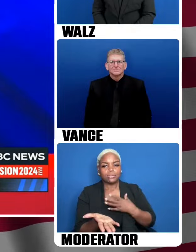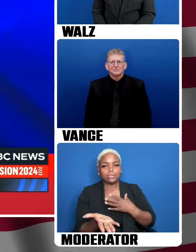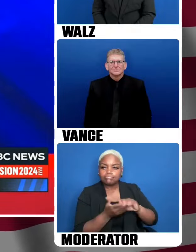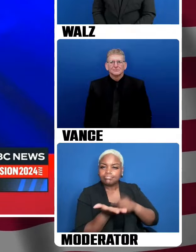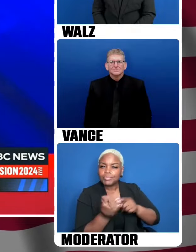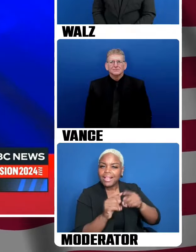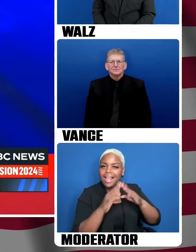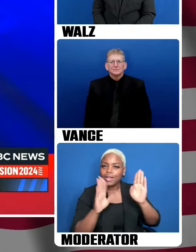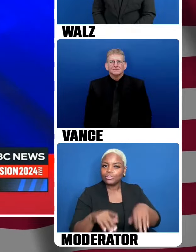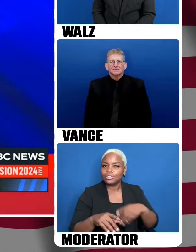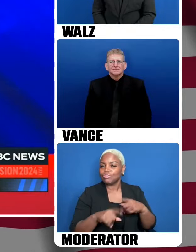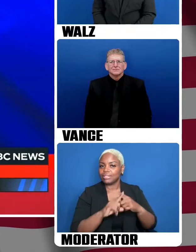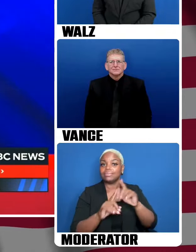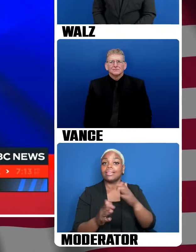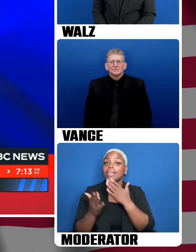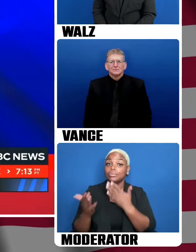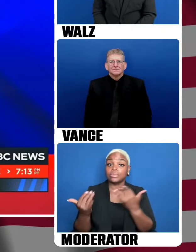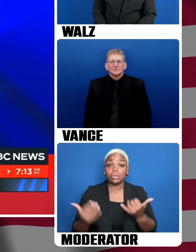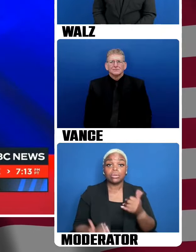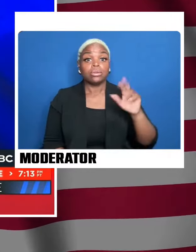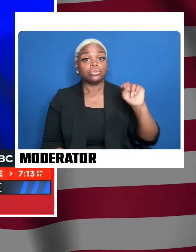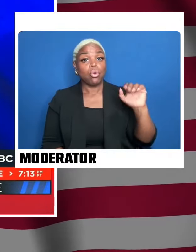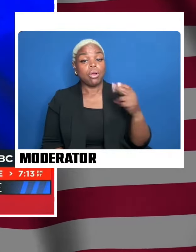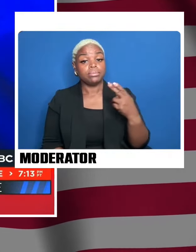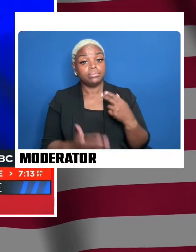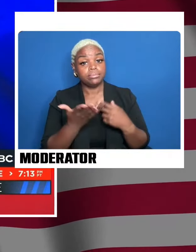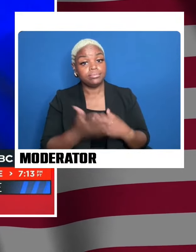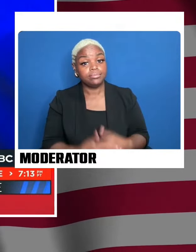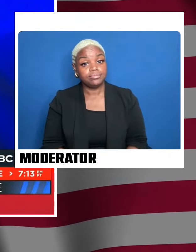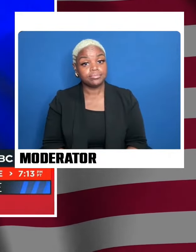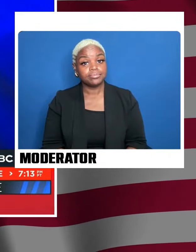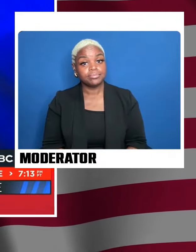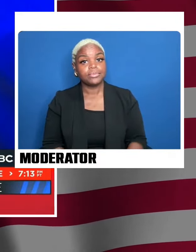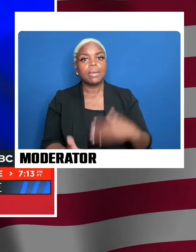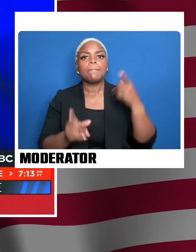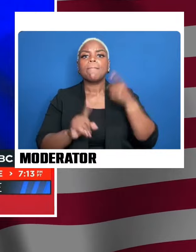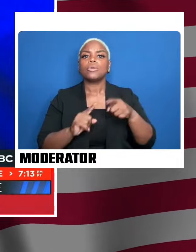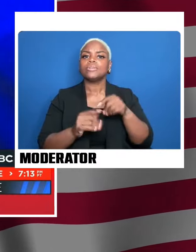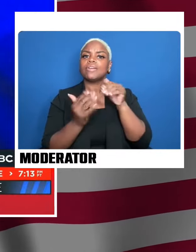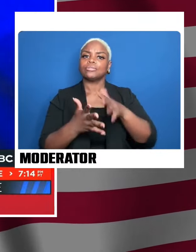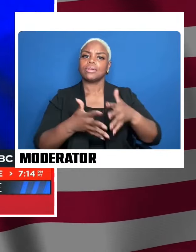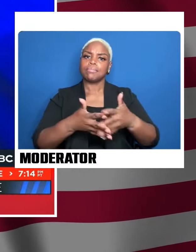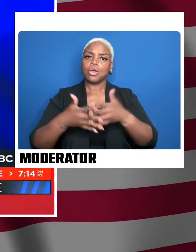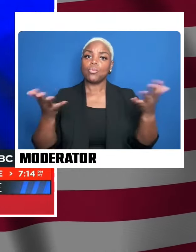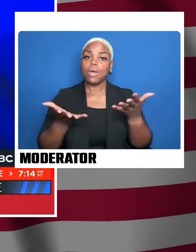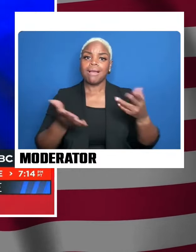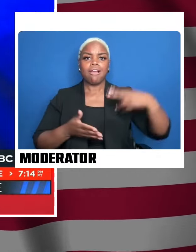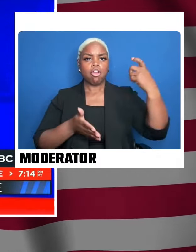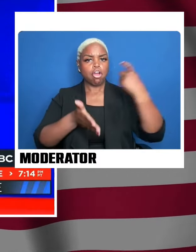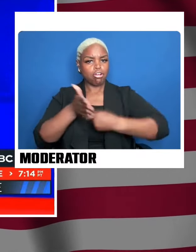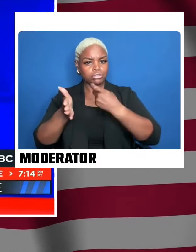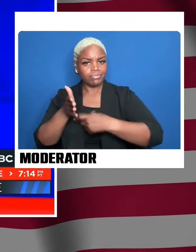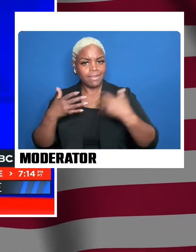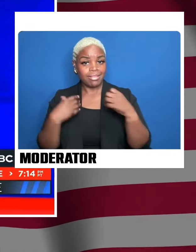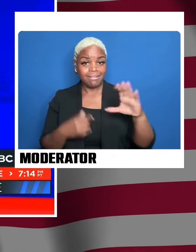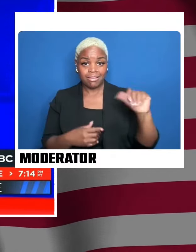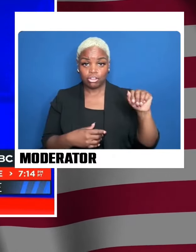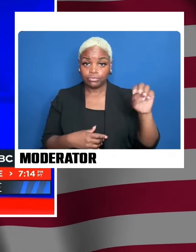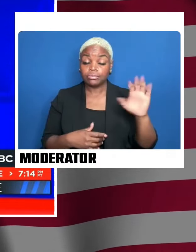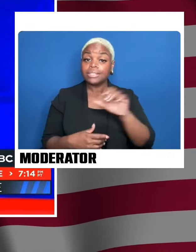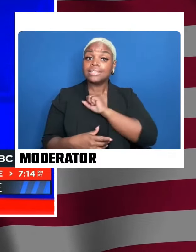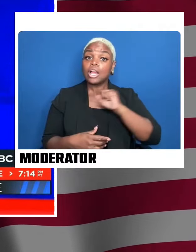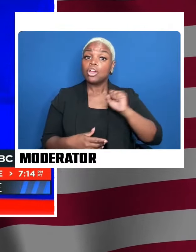of the top problems facing Americans is the high cost of health care. Senator Vance, at the last presidential debate, former President